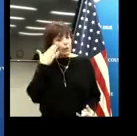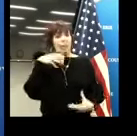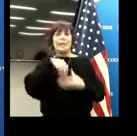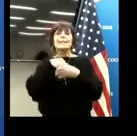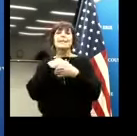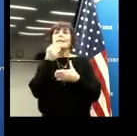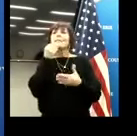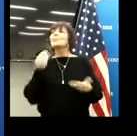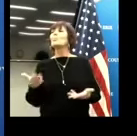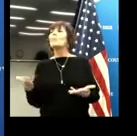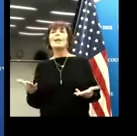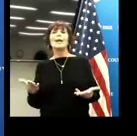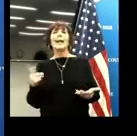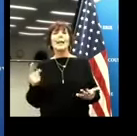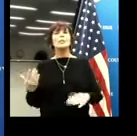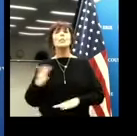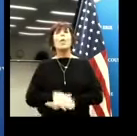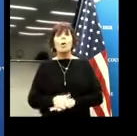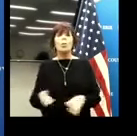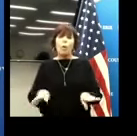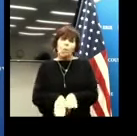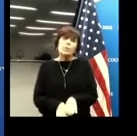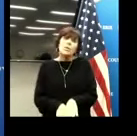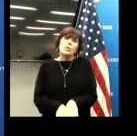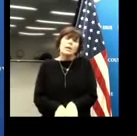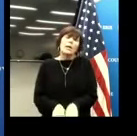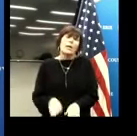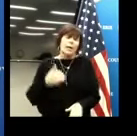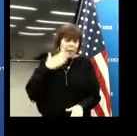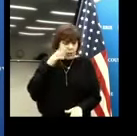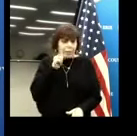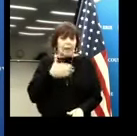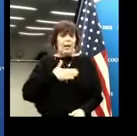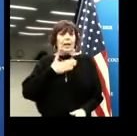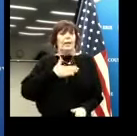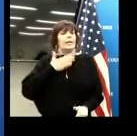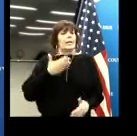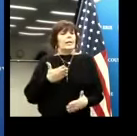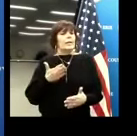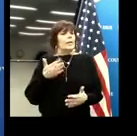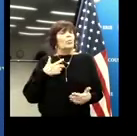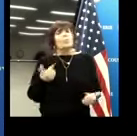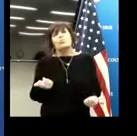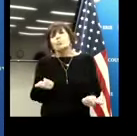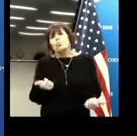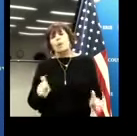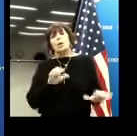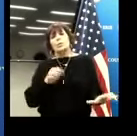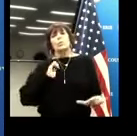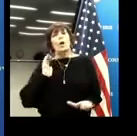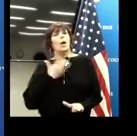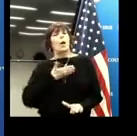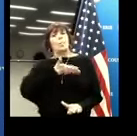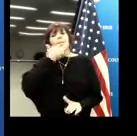been able to provide has to close. And we're really trying to do our best to not shut down the